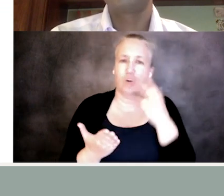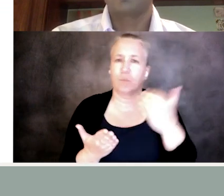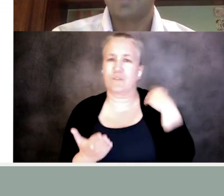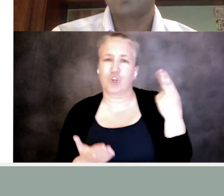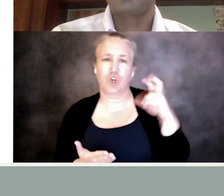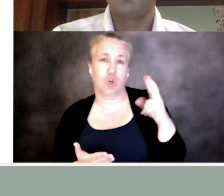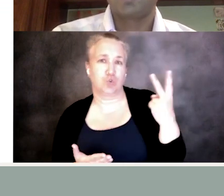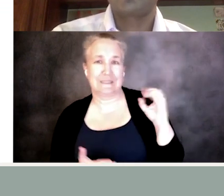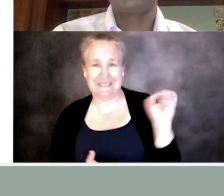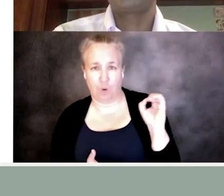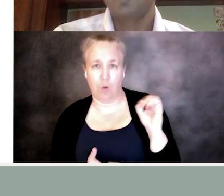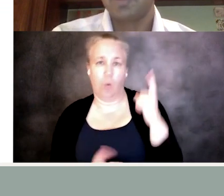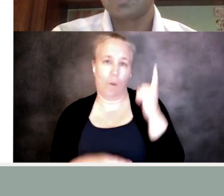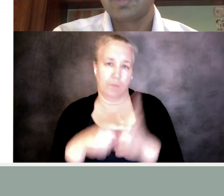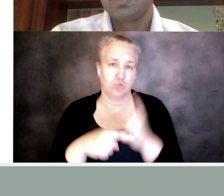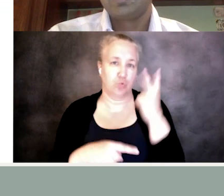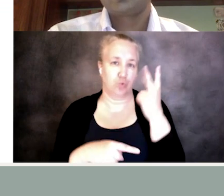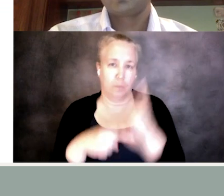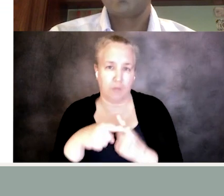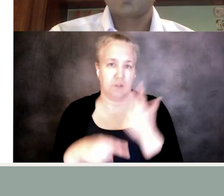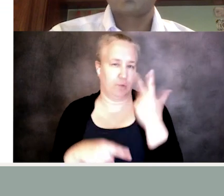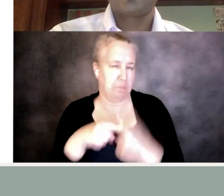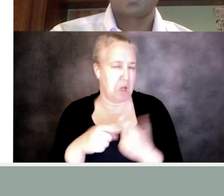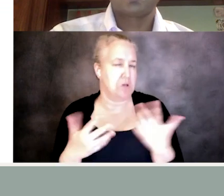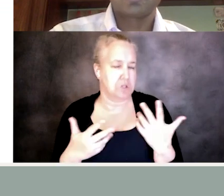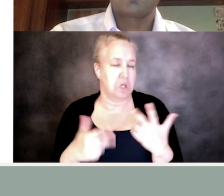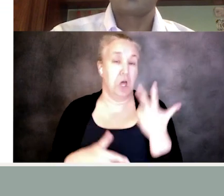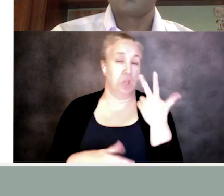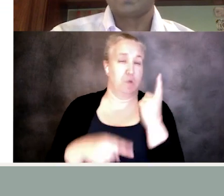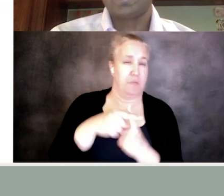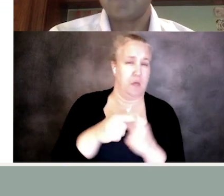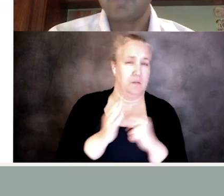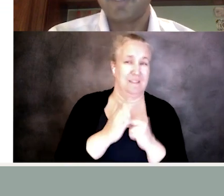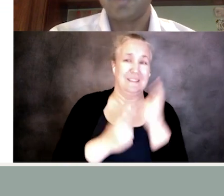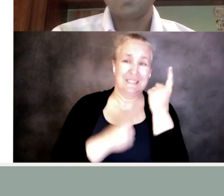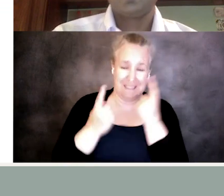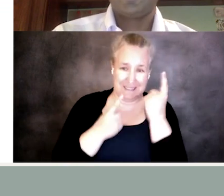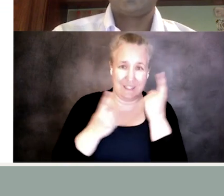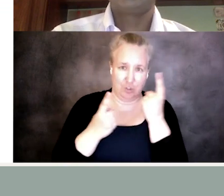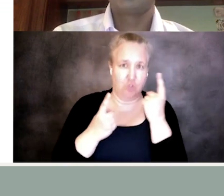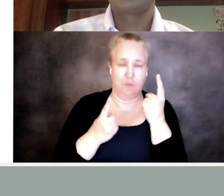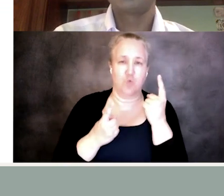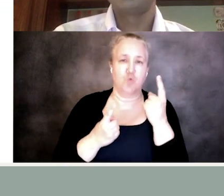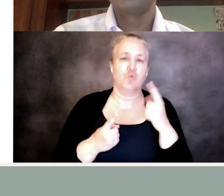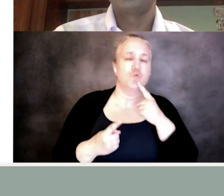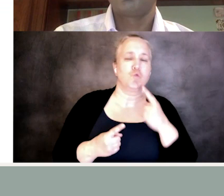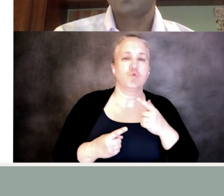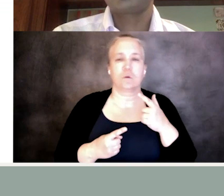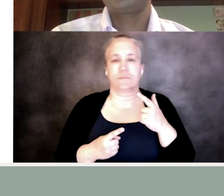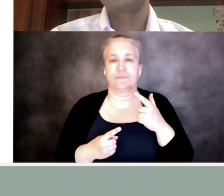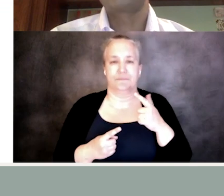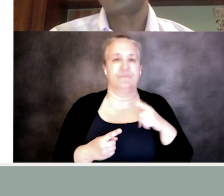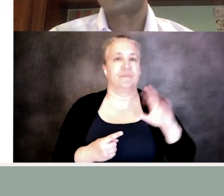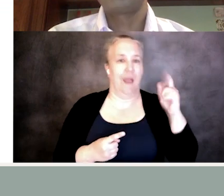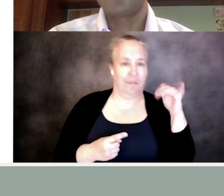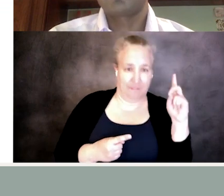0, 1 plus, 2 plus, or 3 plus. 3 plus is typically considered to be amplified, and HER2 2 plus